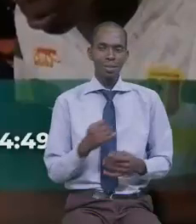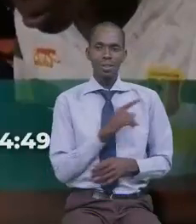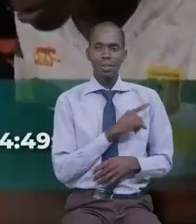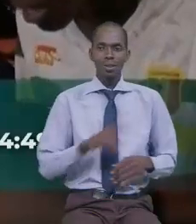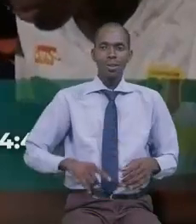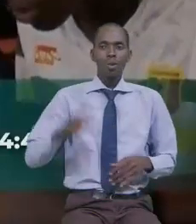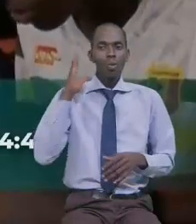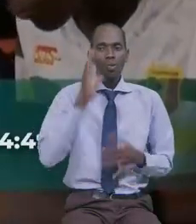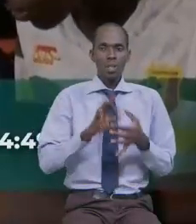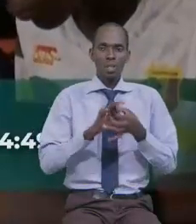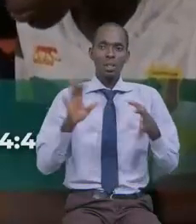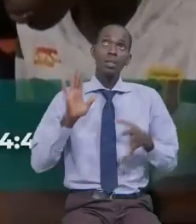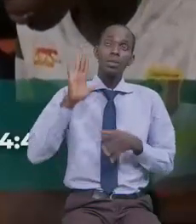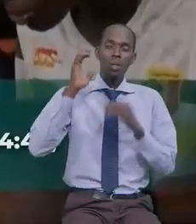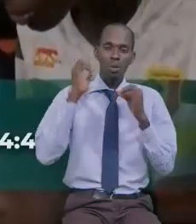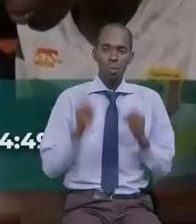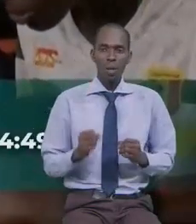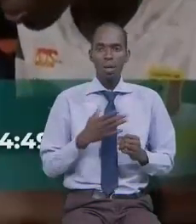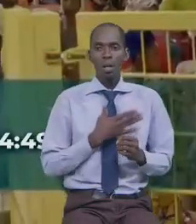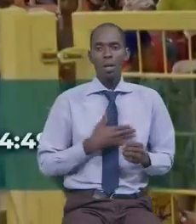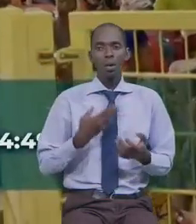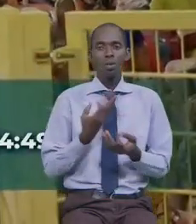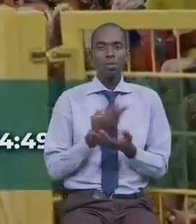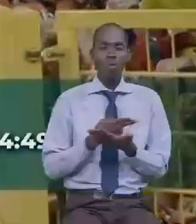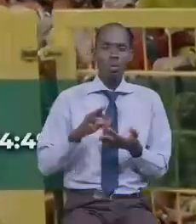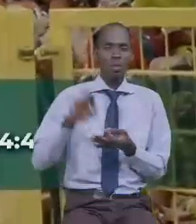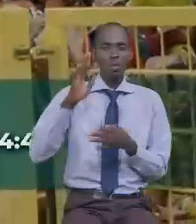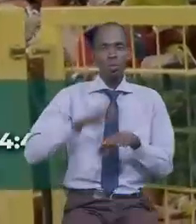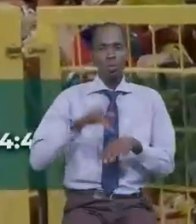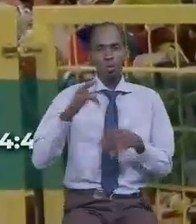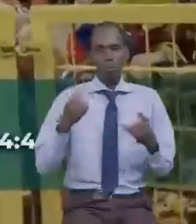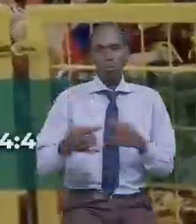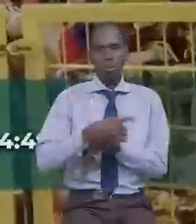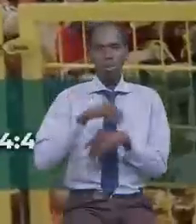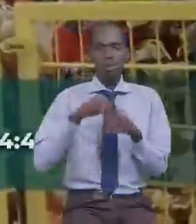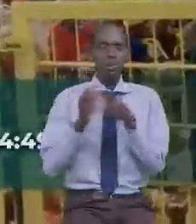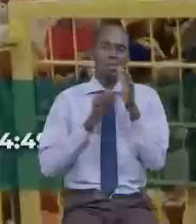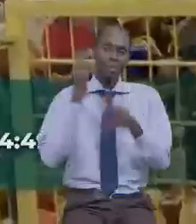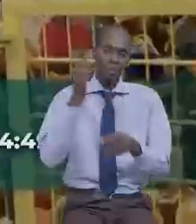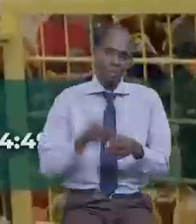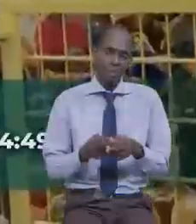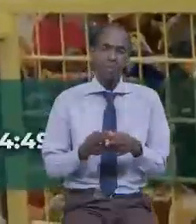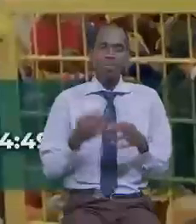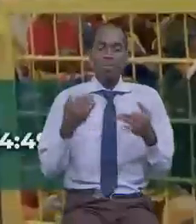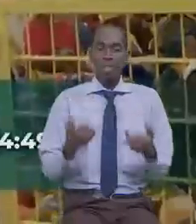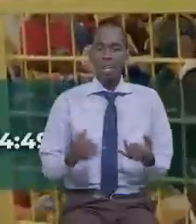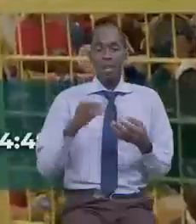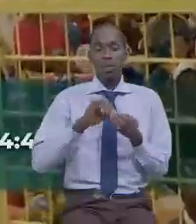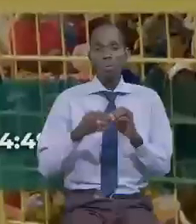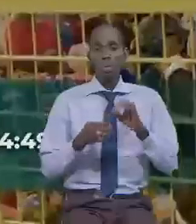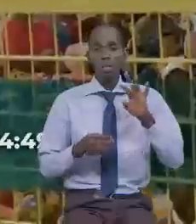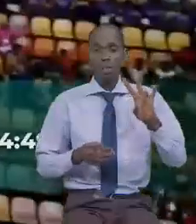power and the Holy Ghost in your life today in Jesus' name. Now, number seven,